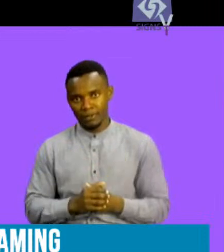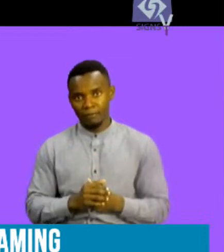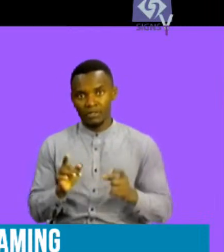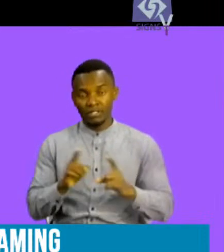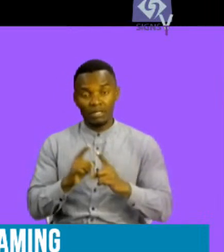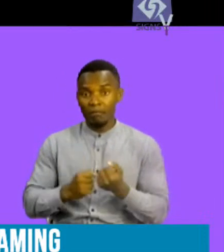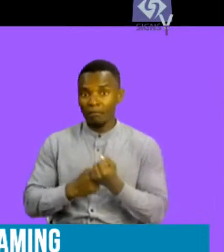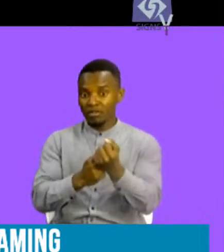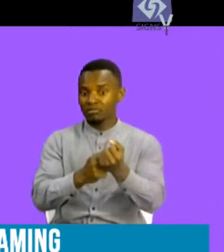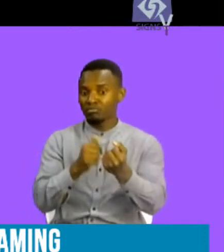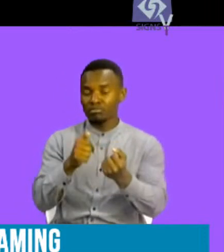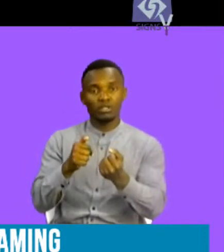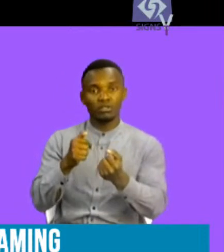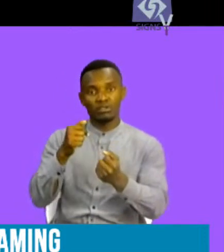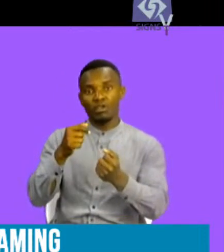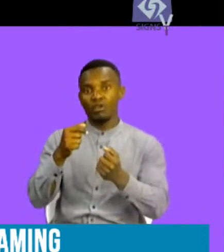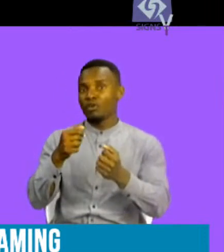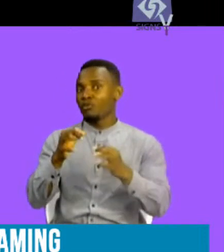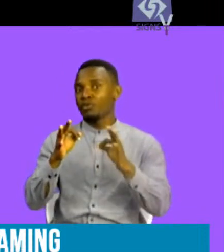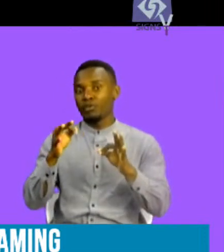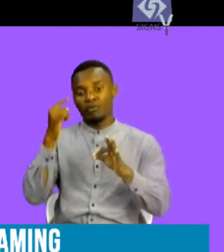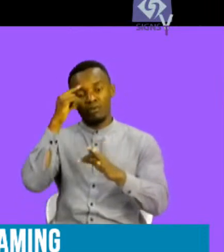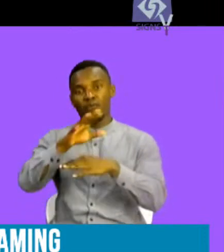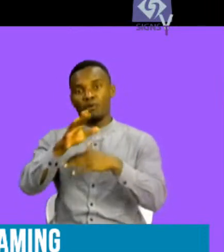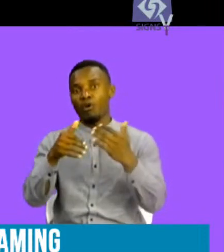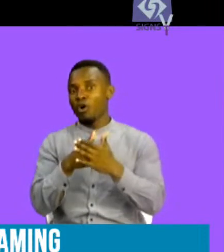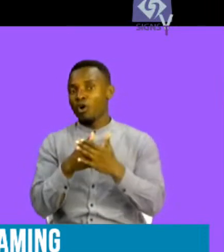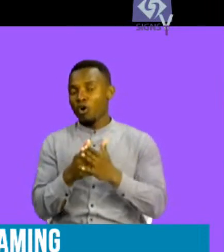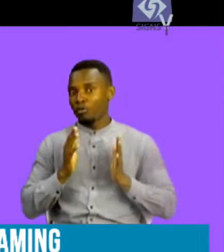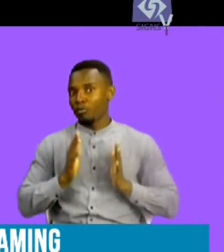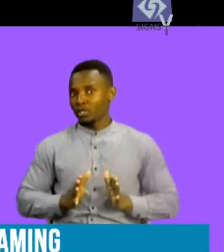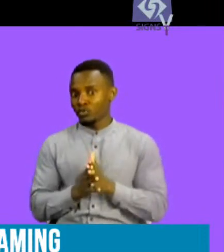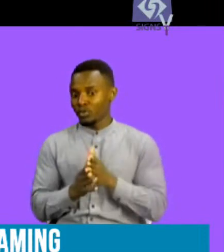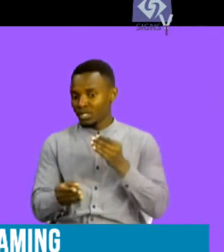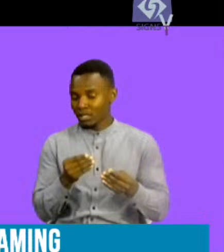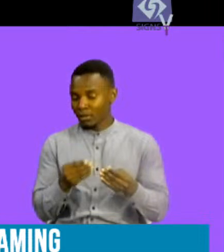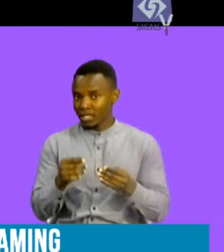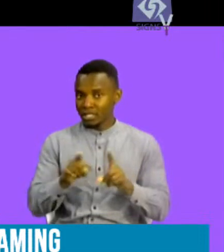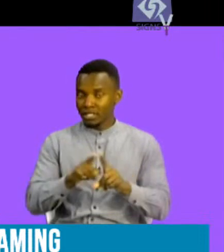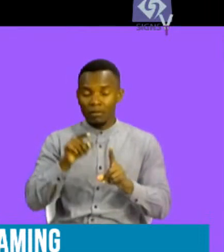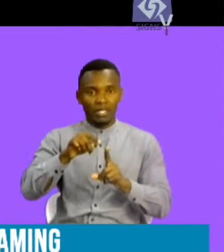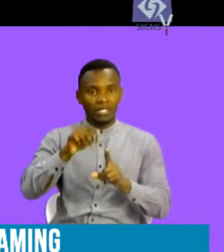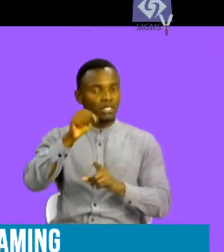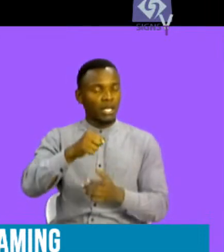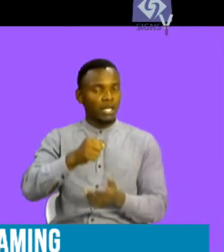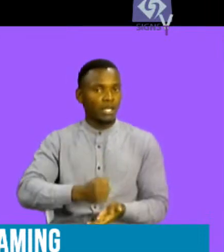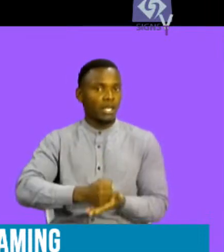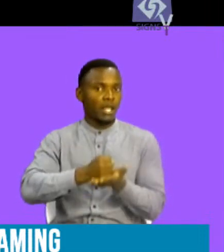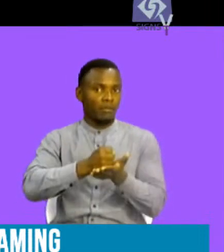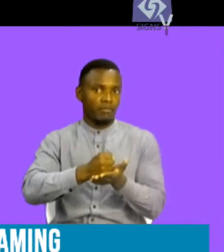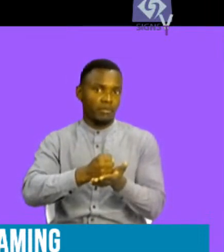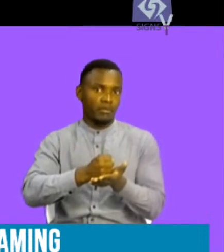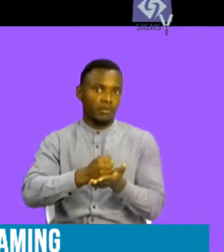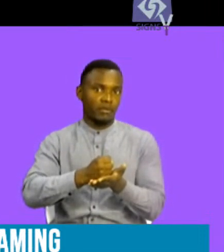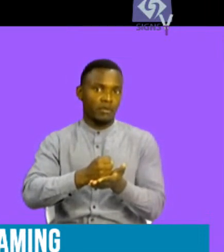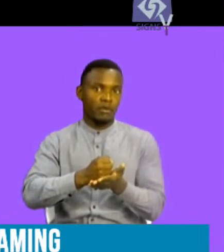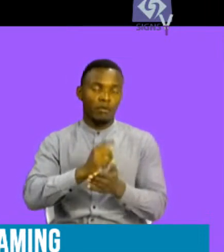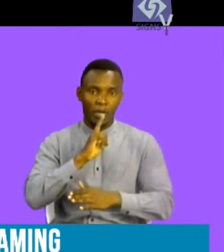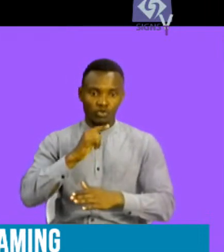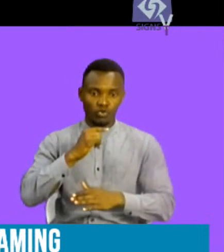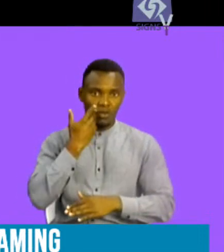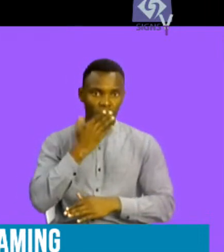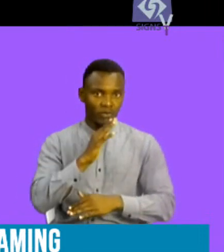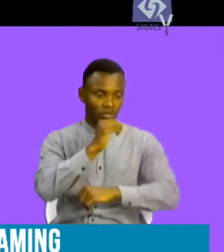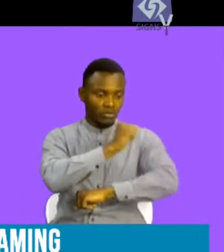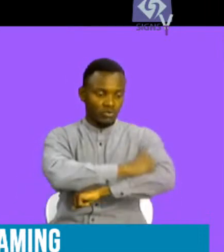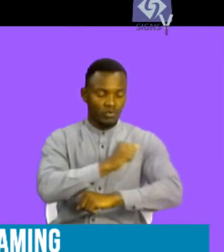to persons with disabilities, and that should go a long way in making sure that they are retained in school. Number three, the